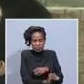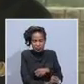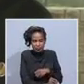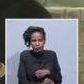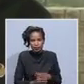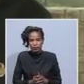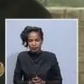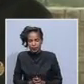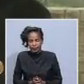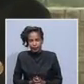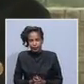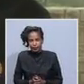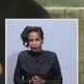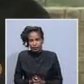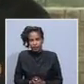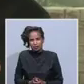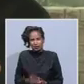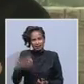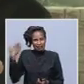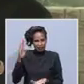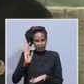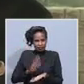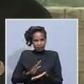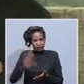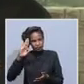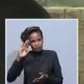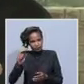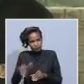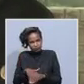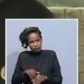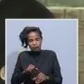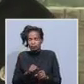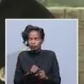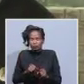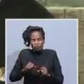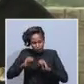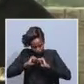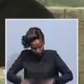defeat the South African white minority oppressors.